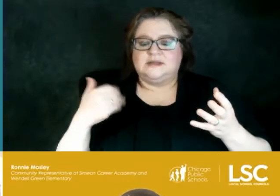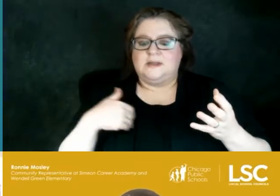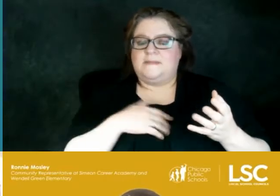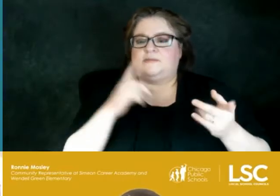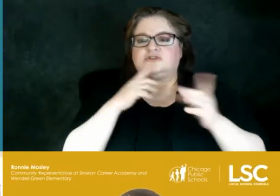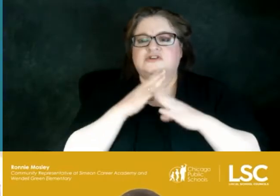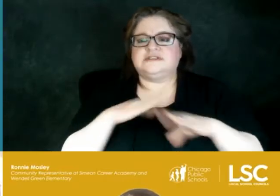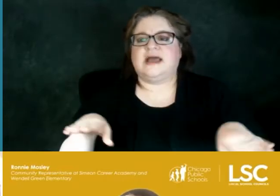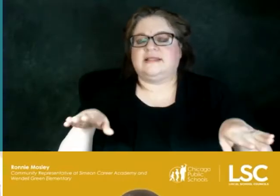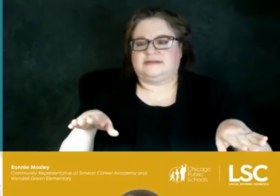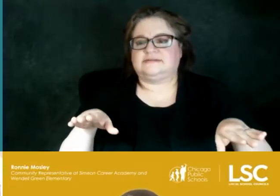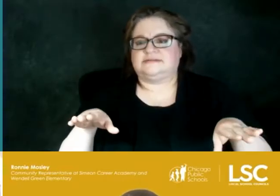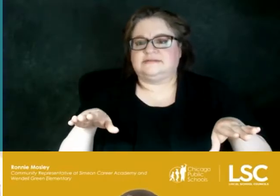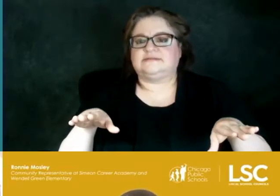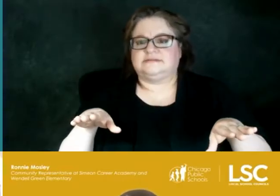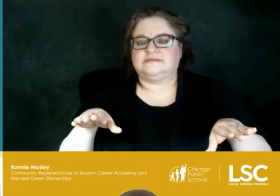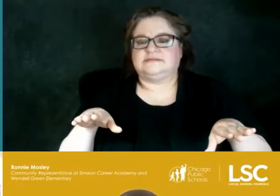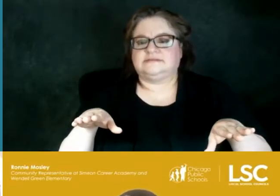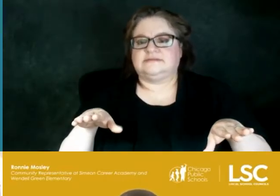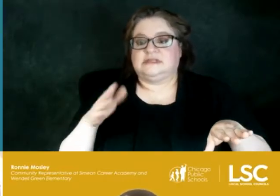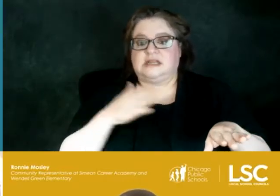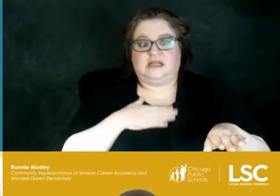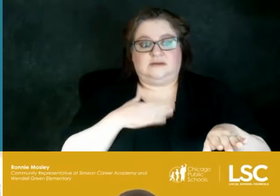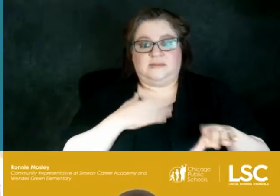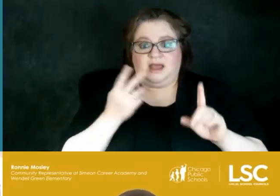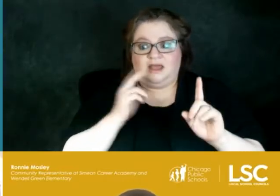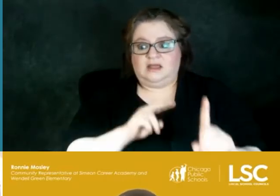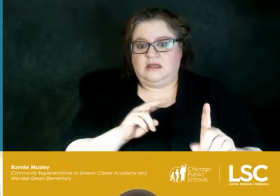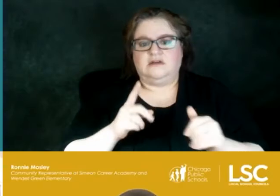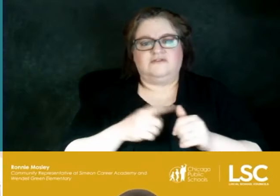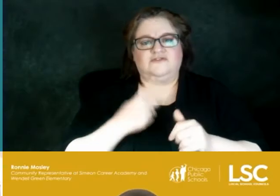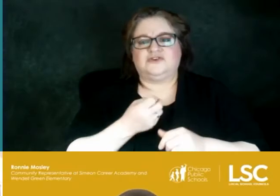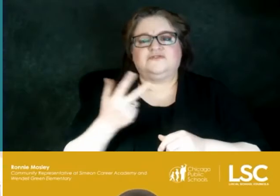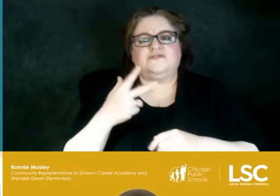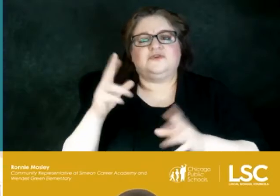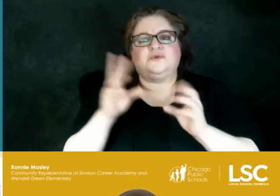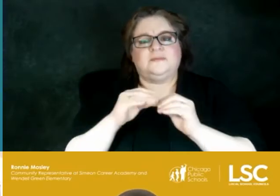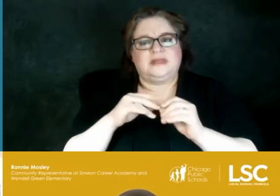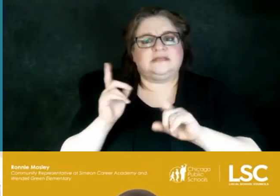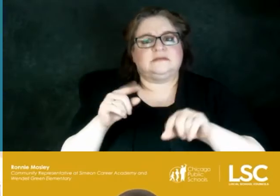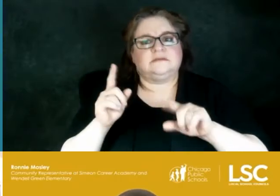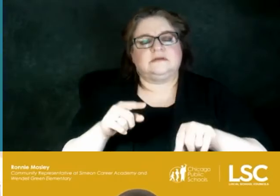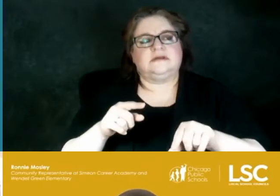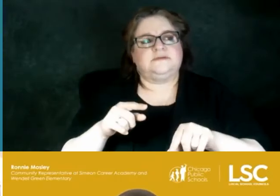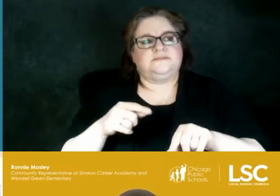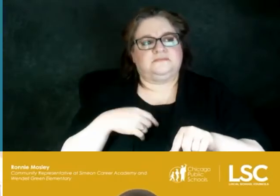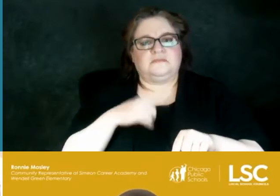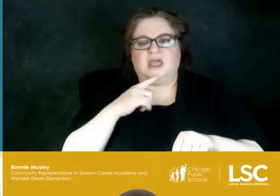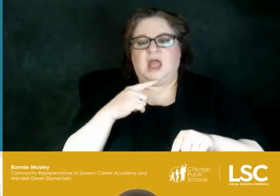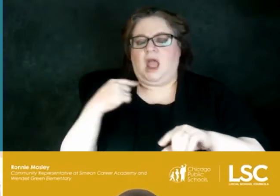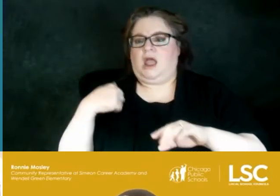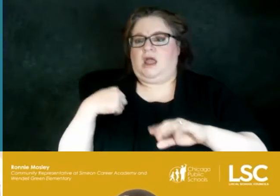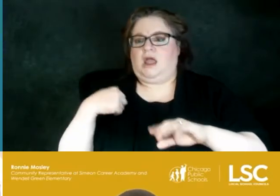silent. And in my case, one of the first few meetings I was there, I was actually criticized